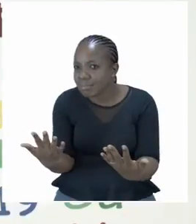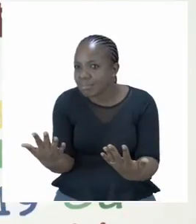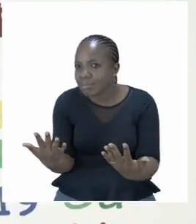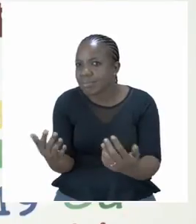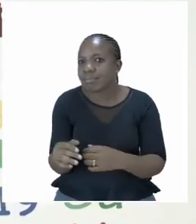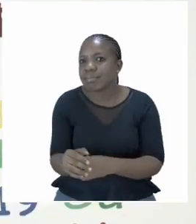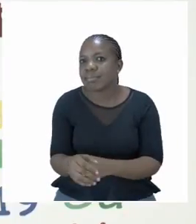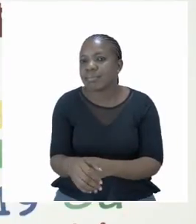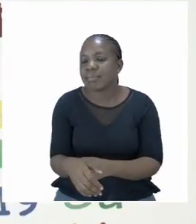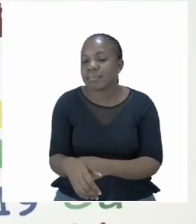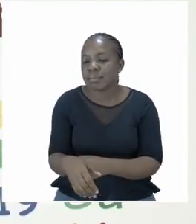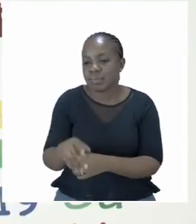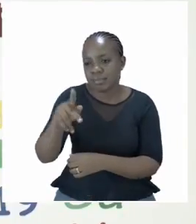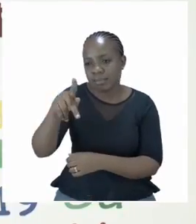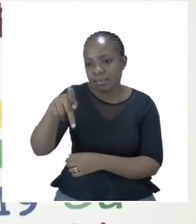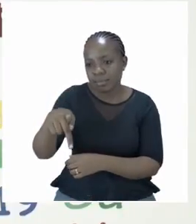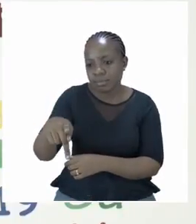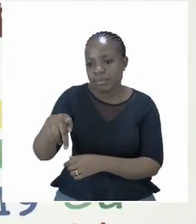Many